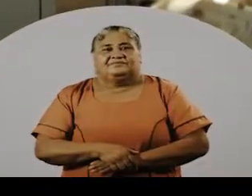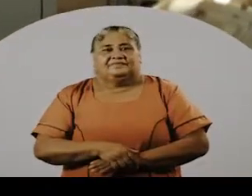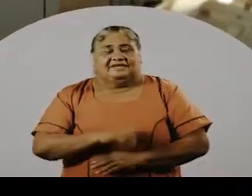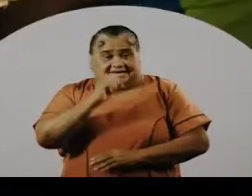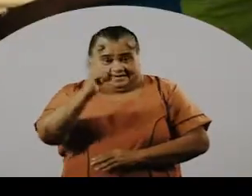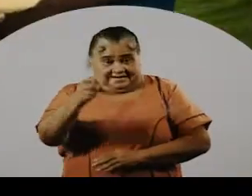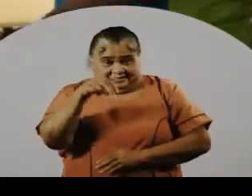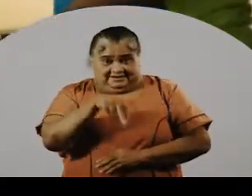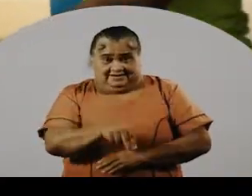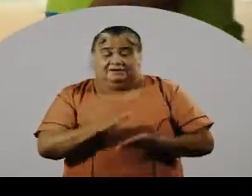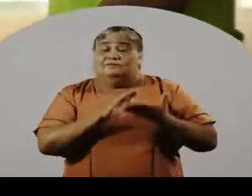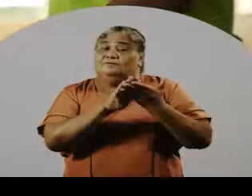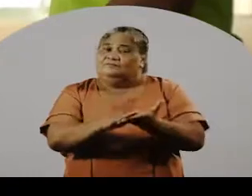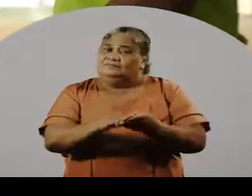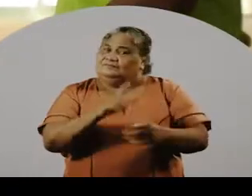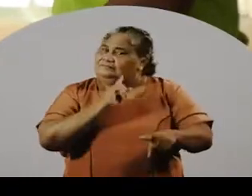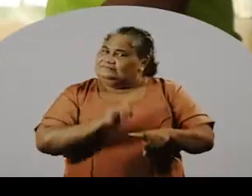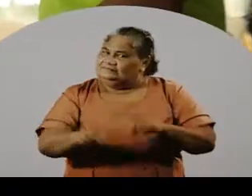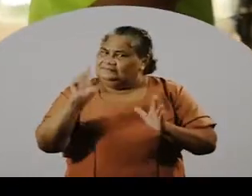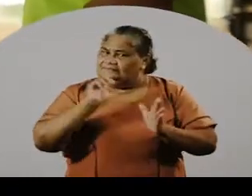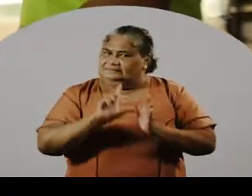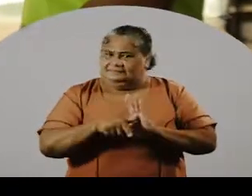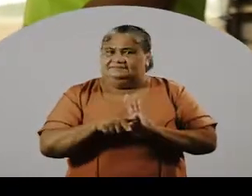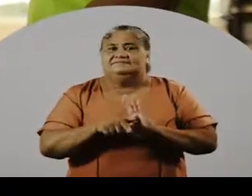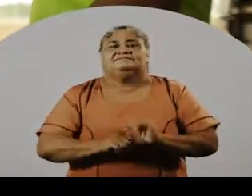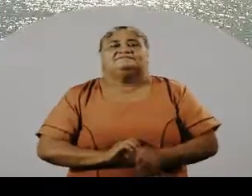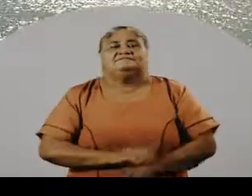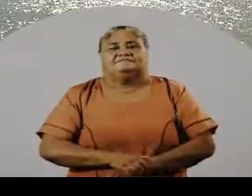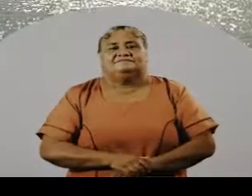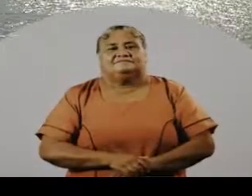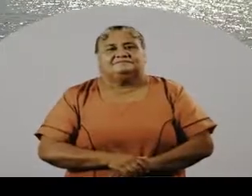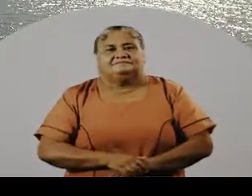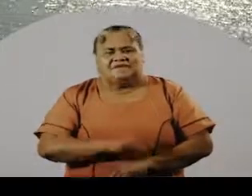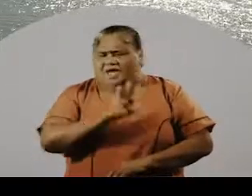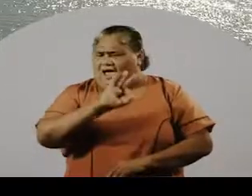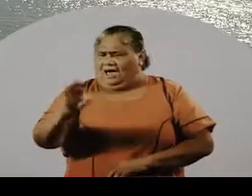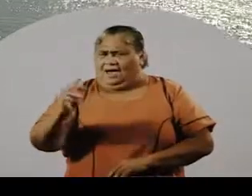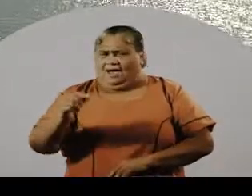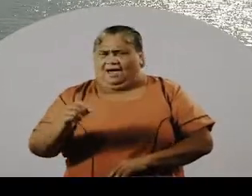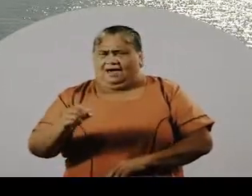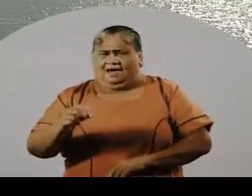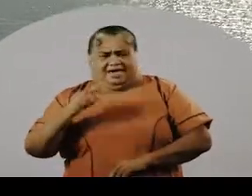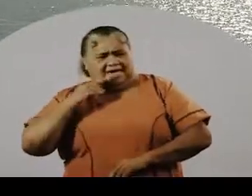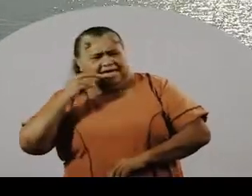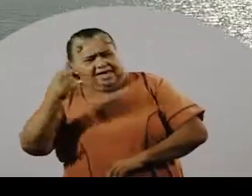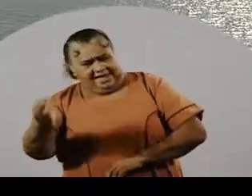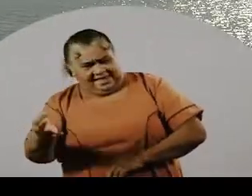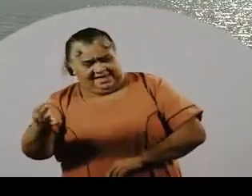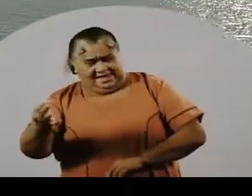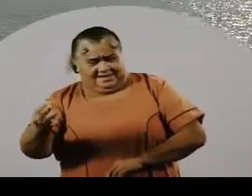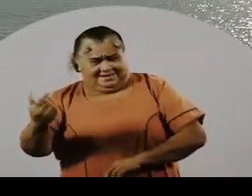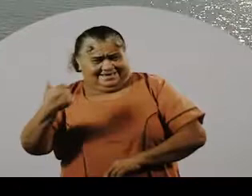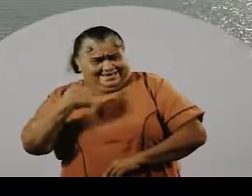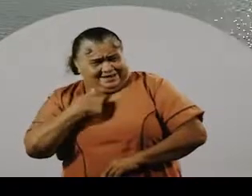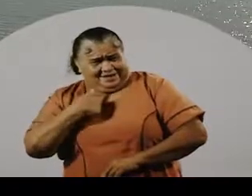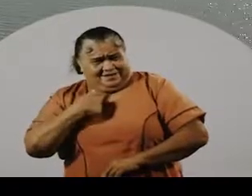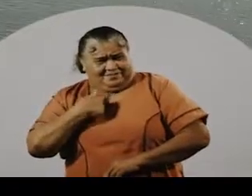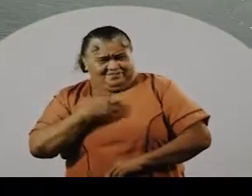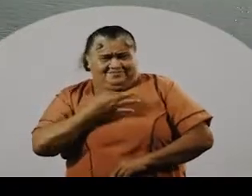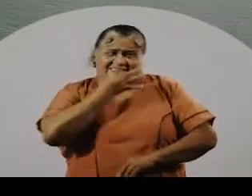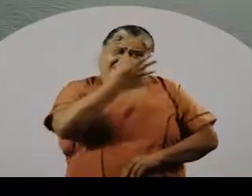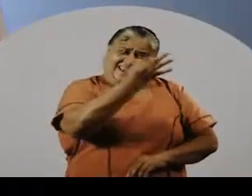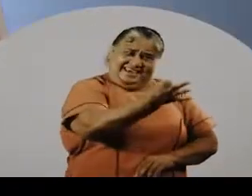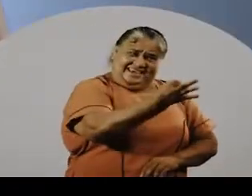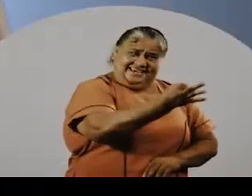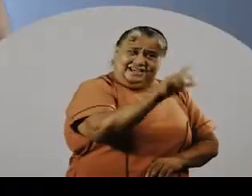swani se teimi vame o le fai ngamalanga. Fa mule mule awo le fafso ta iya hau. I fa so tai se tasi o le au fai ngaluenga mo se fe so